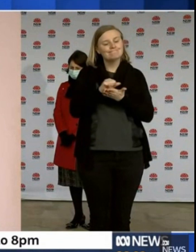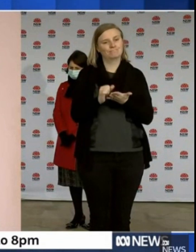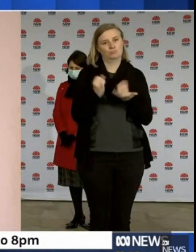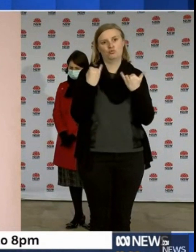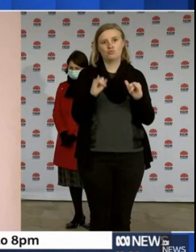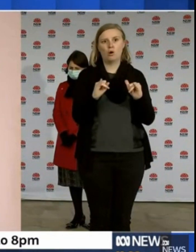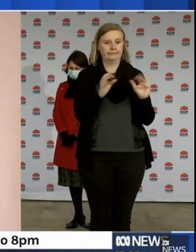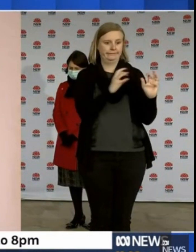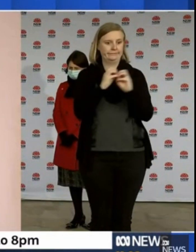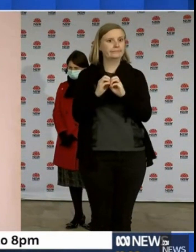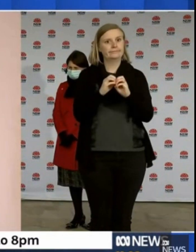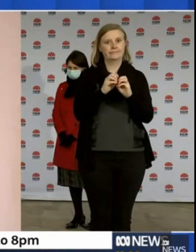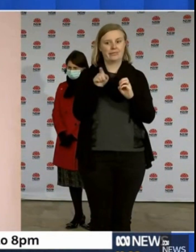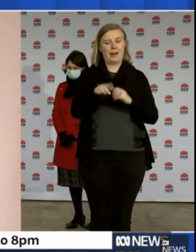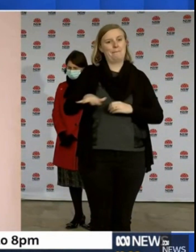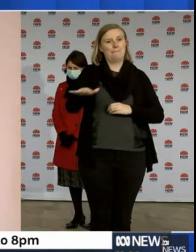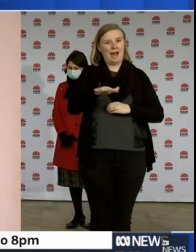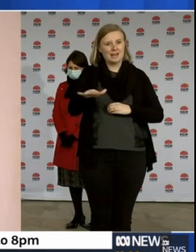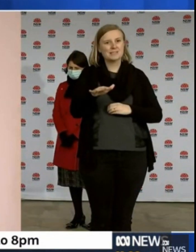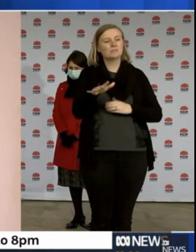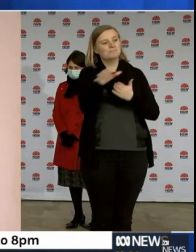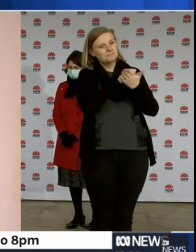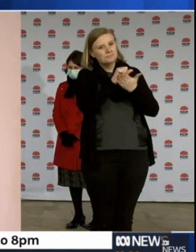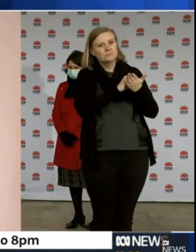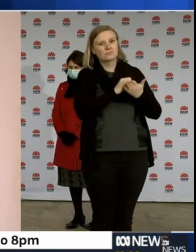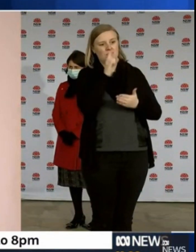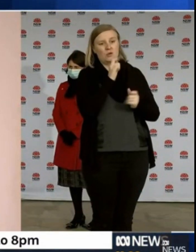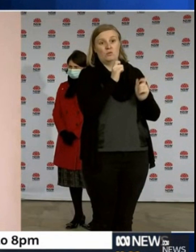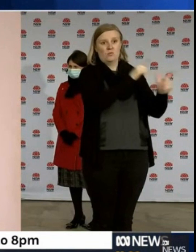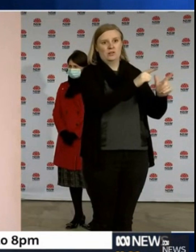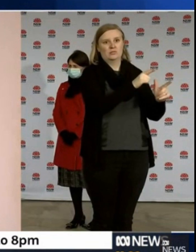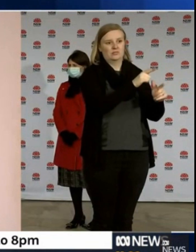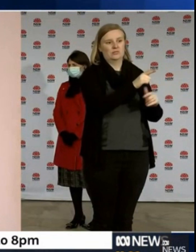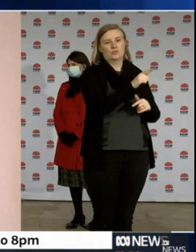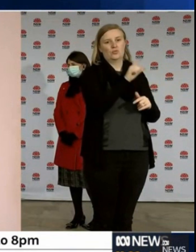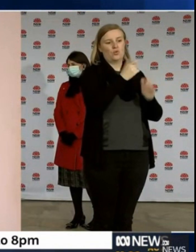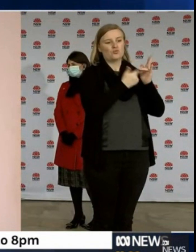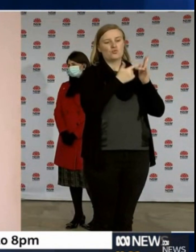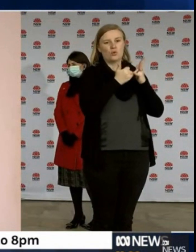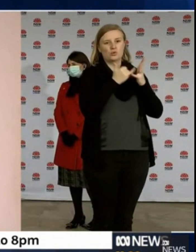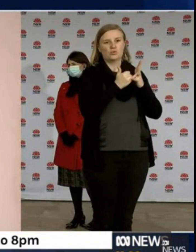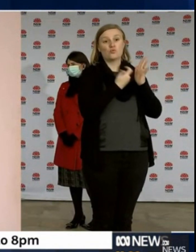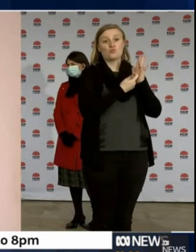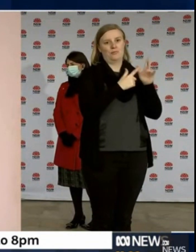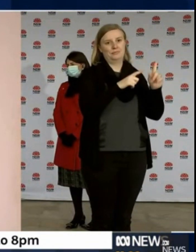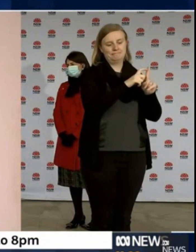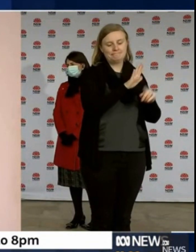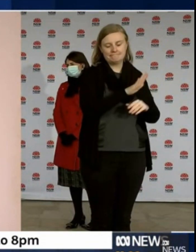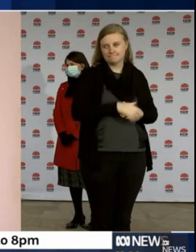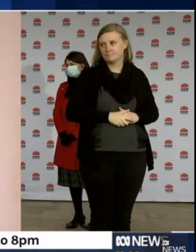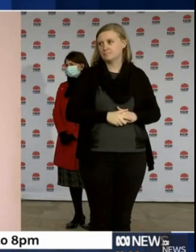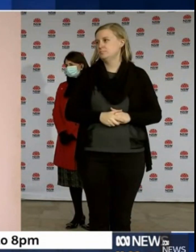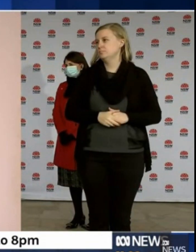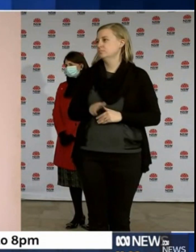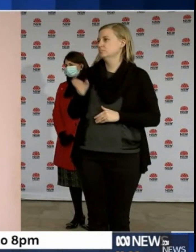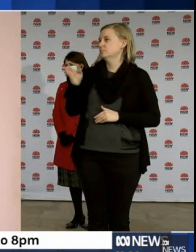the Crossways patrons and also put that up on the website and issued a correction. May I ask you,